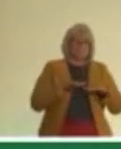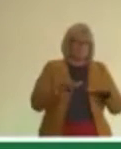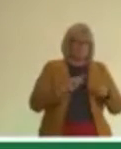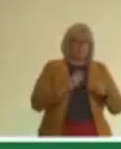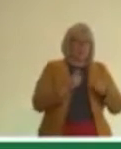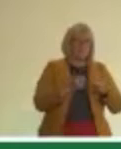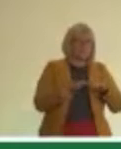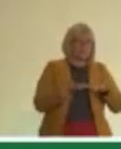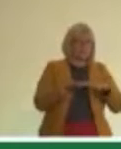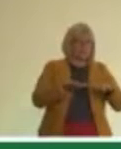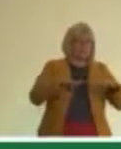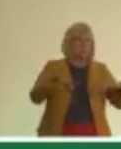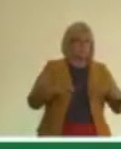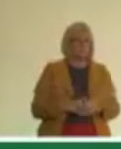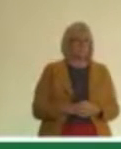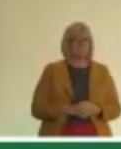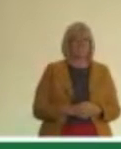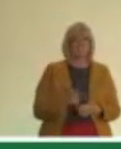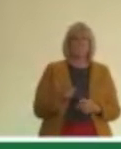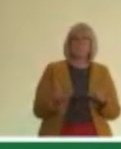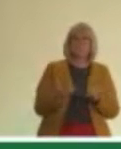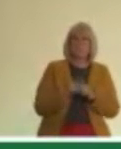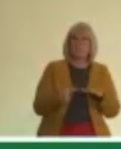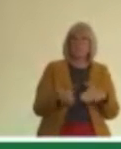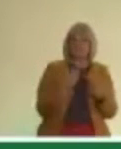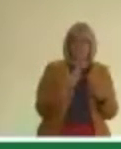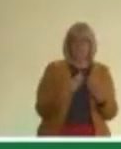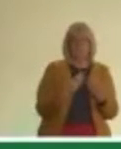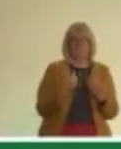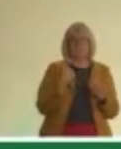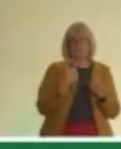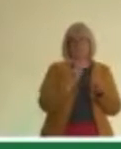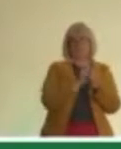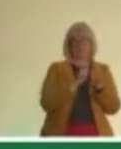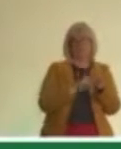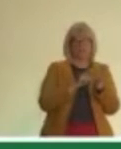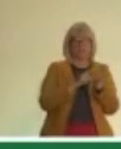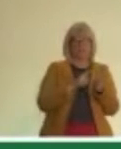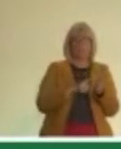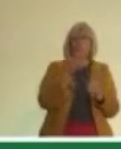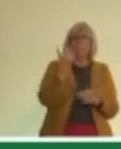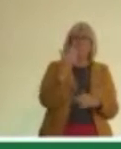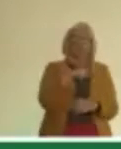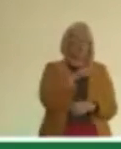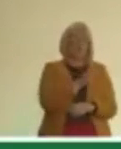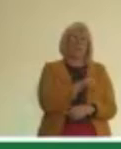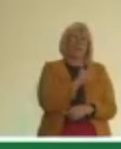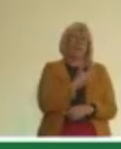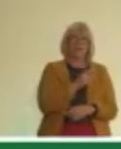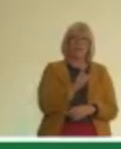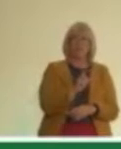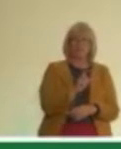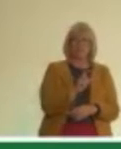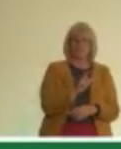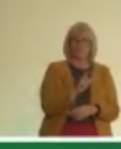And that very same day, I met Lou Cunningham in Armley. She was a Labour councillor who, like so many people from Labour, got sick